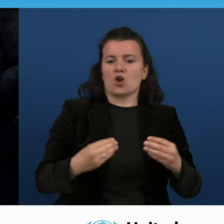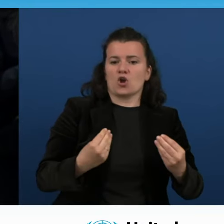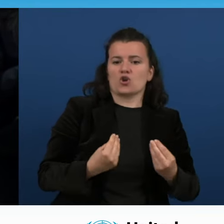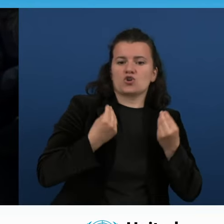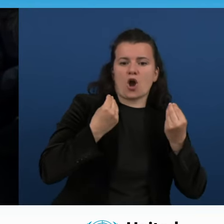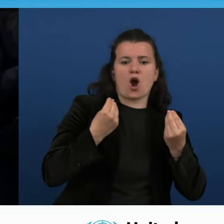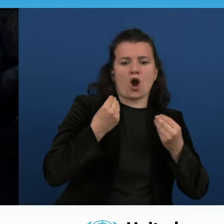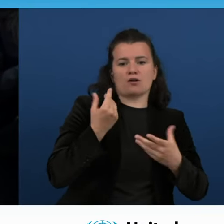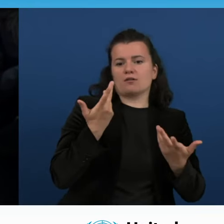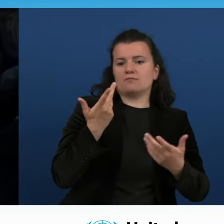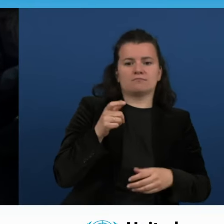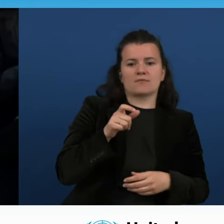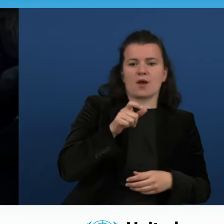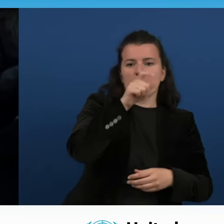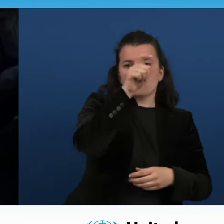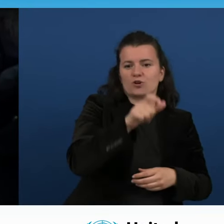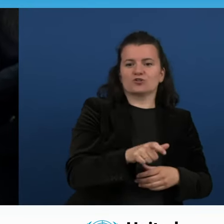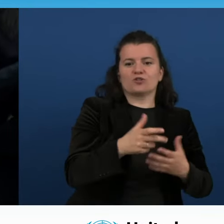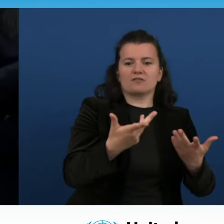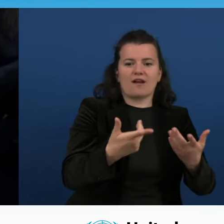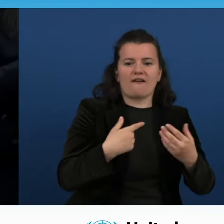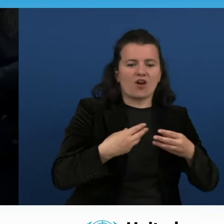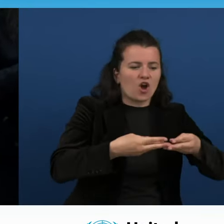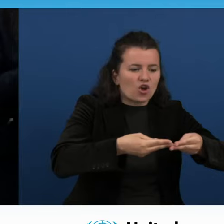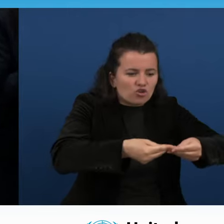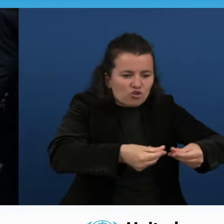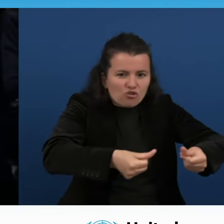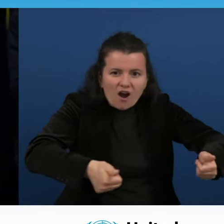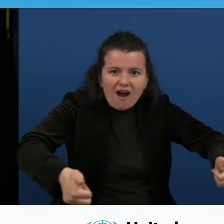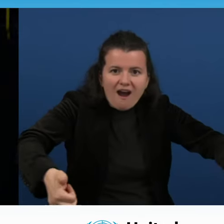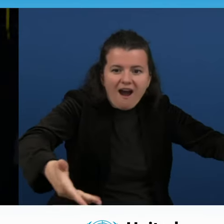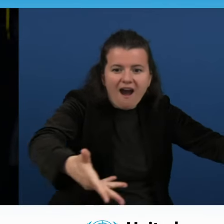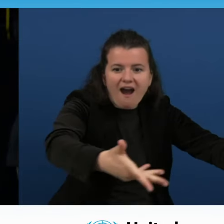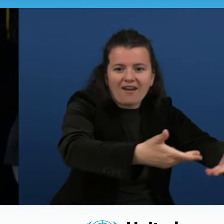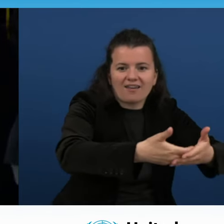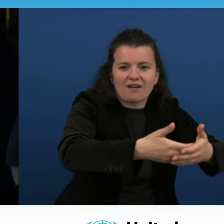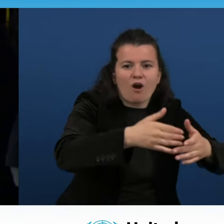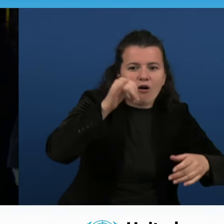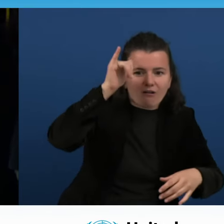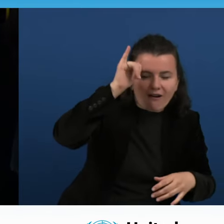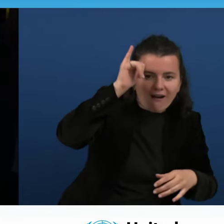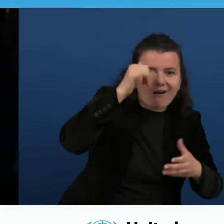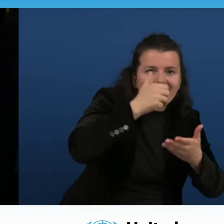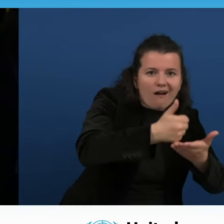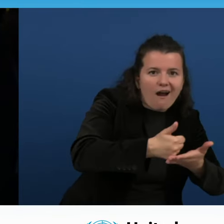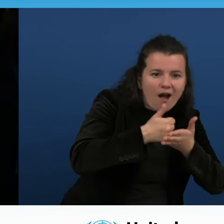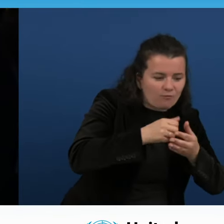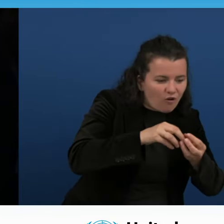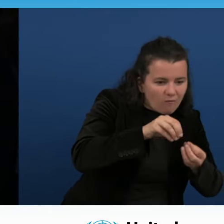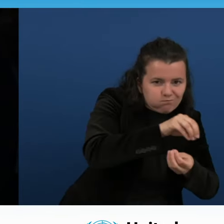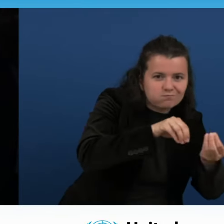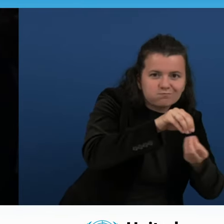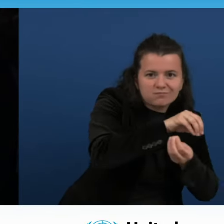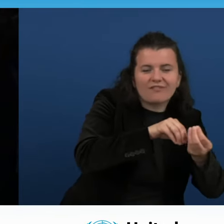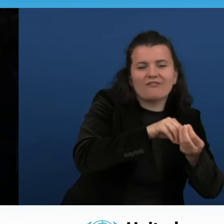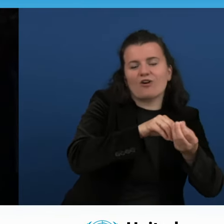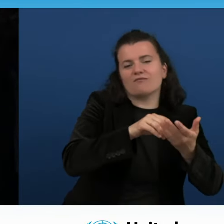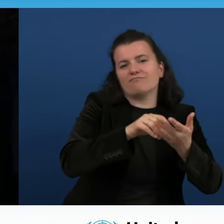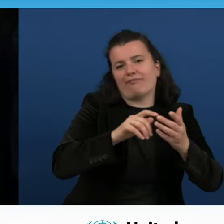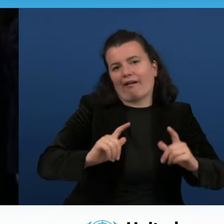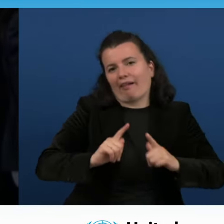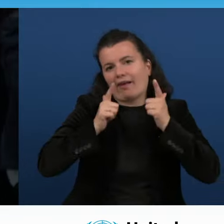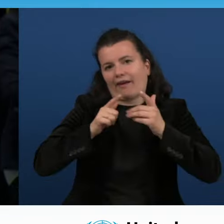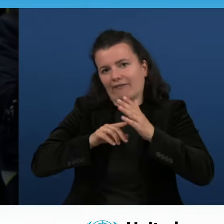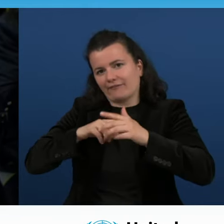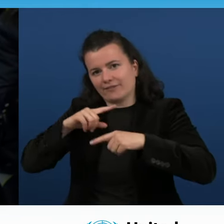her period product? Period poverty hinders women from participating in efforts to reduce poverty. If we